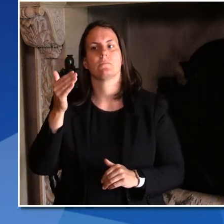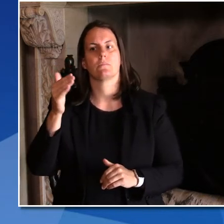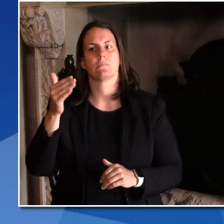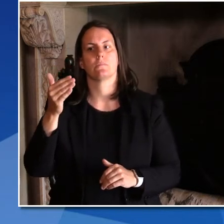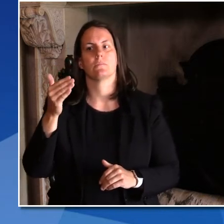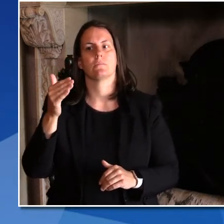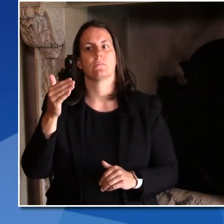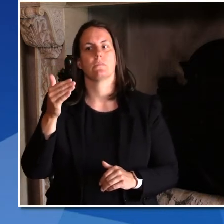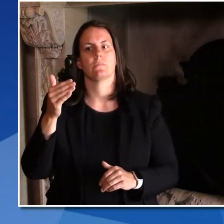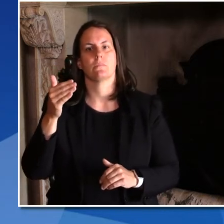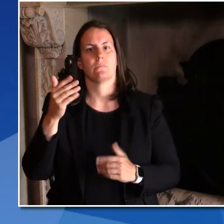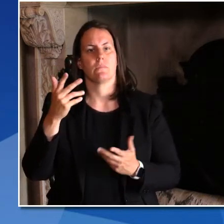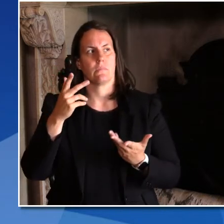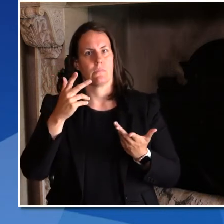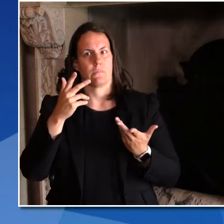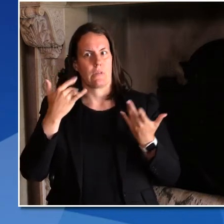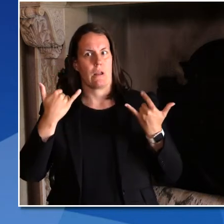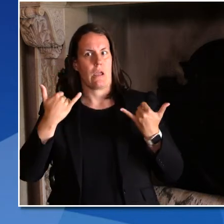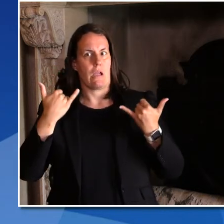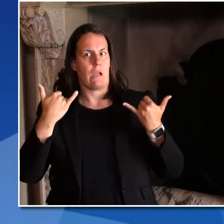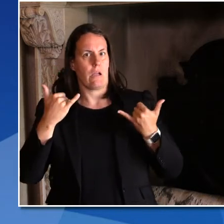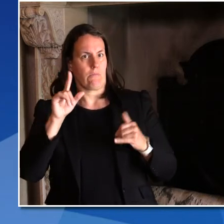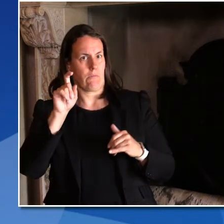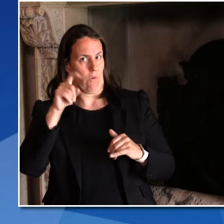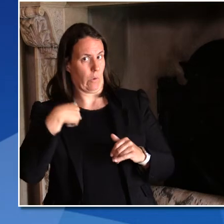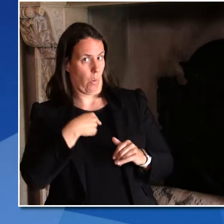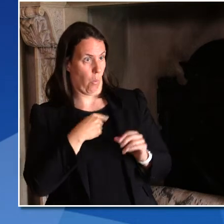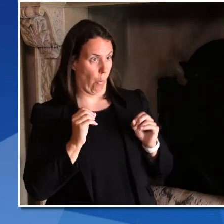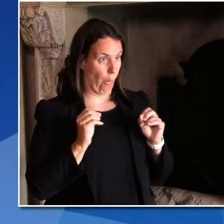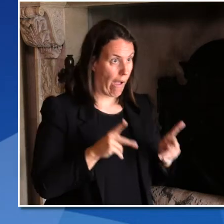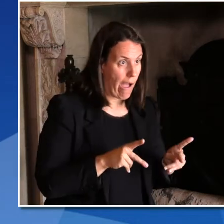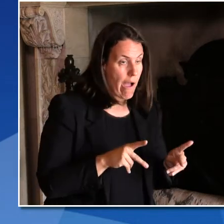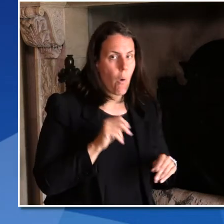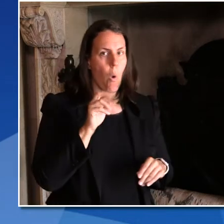of, how the scope of this pandemic?